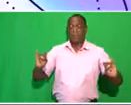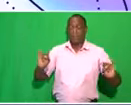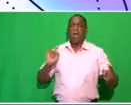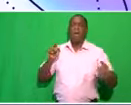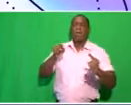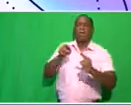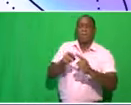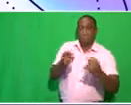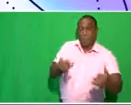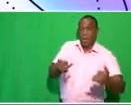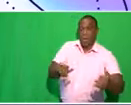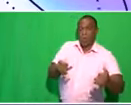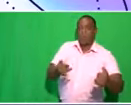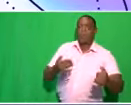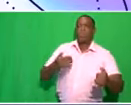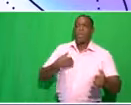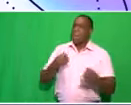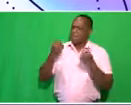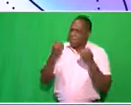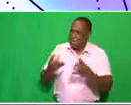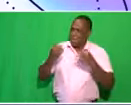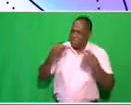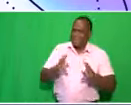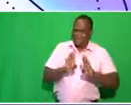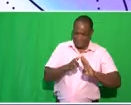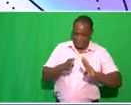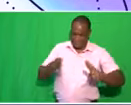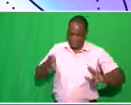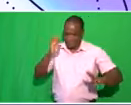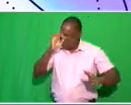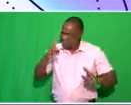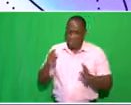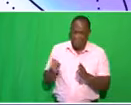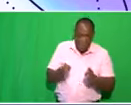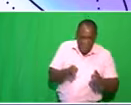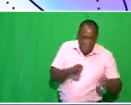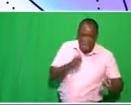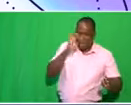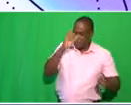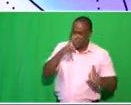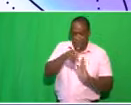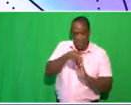of education plans and policies throughout that period.